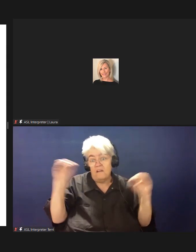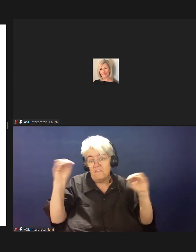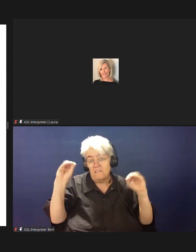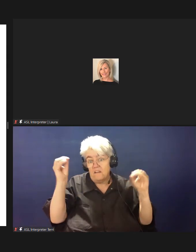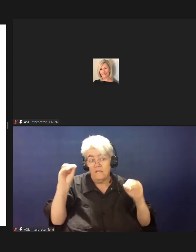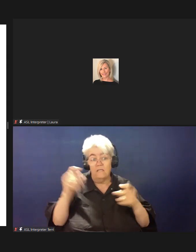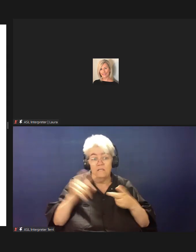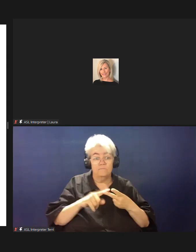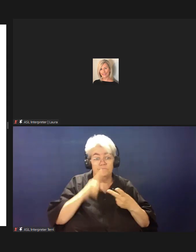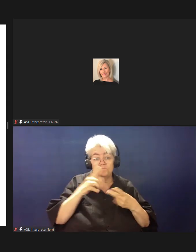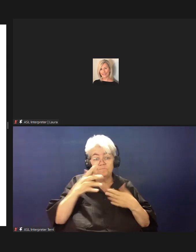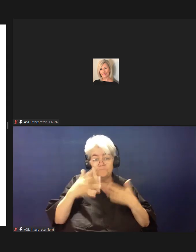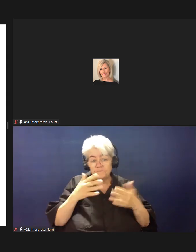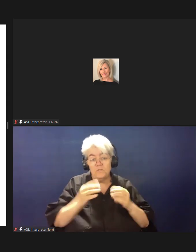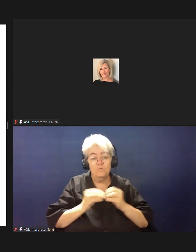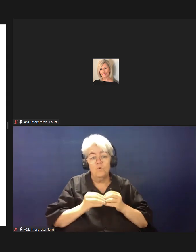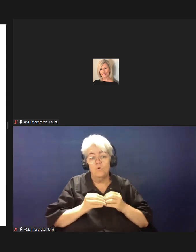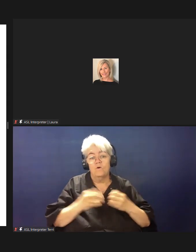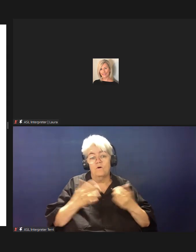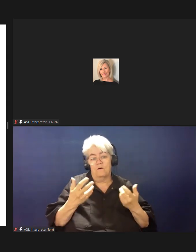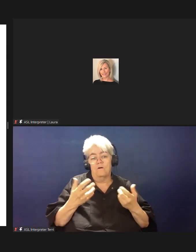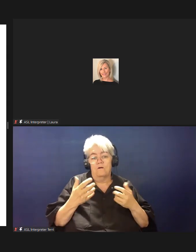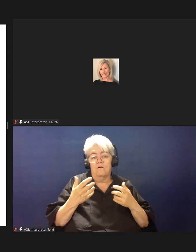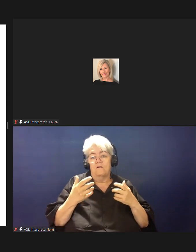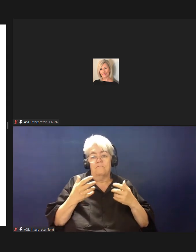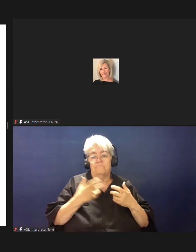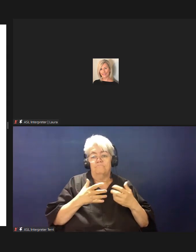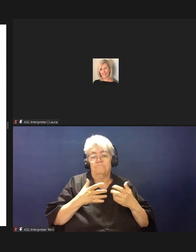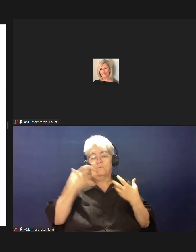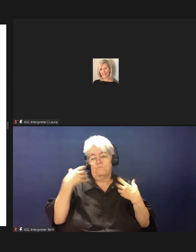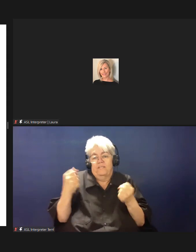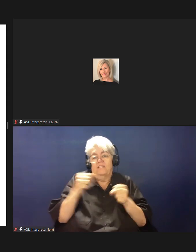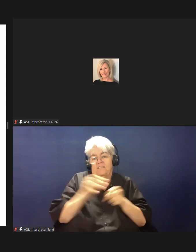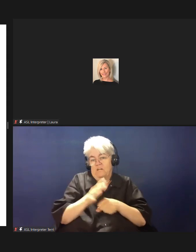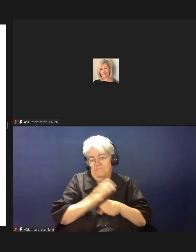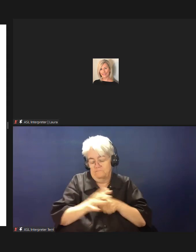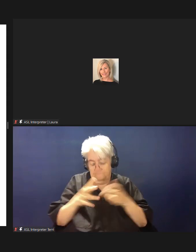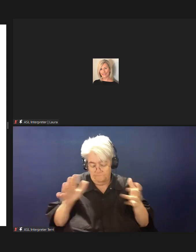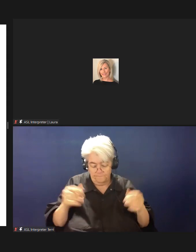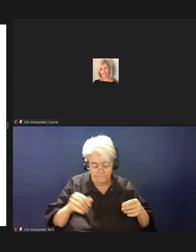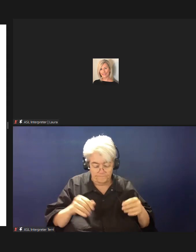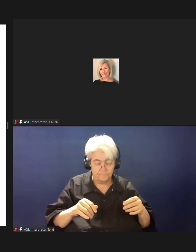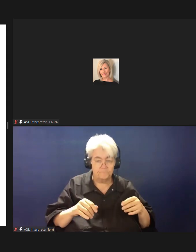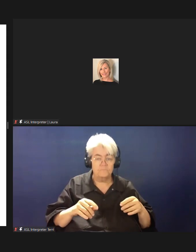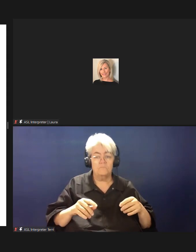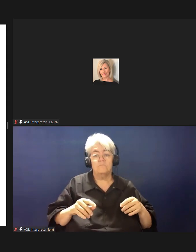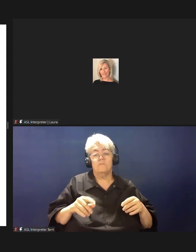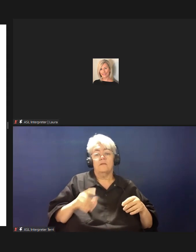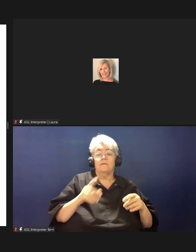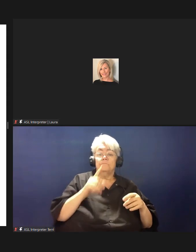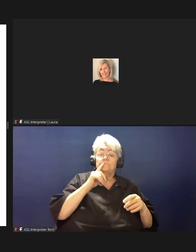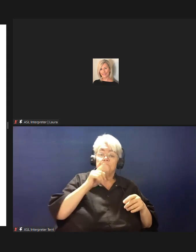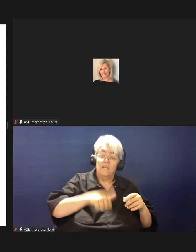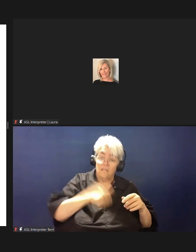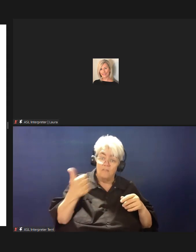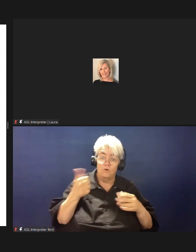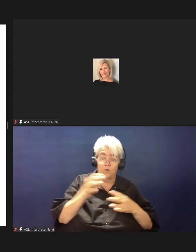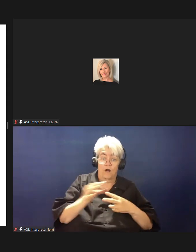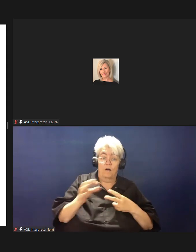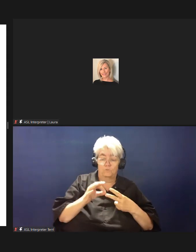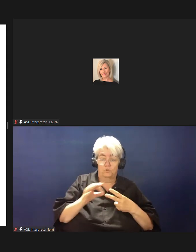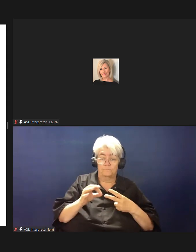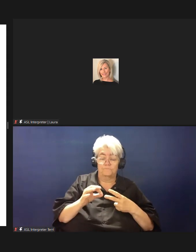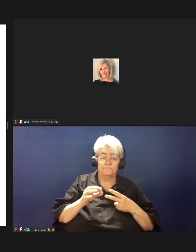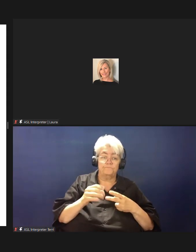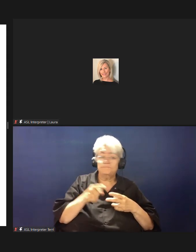to just get a little bit more comfortable with the whole idea of it. But another option, and this